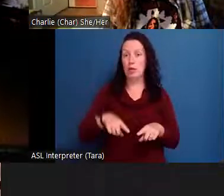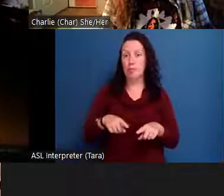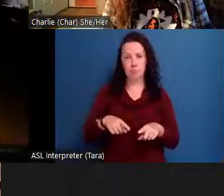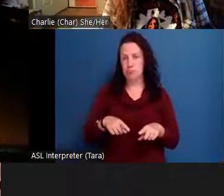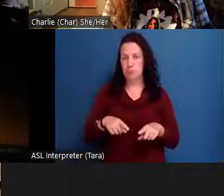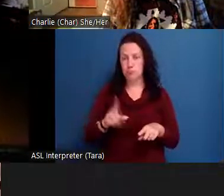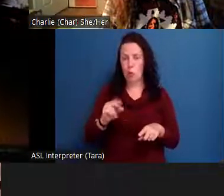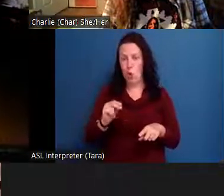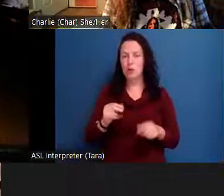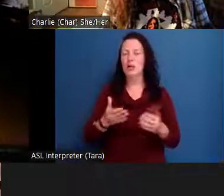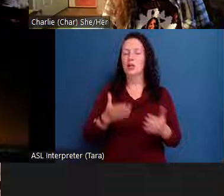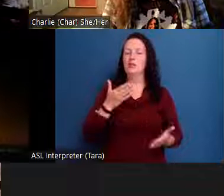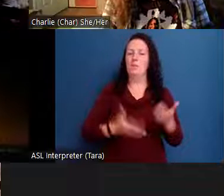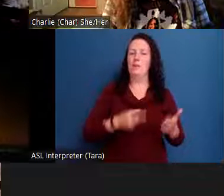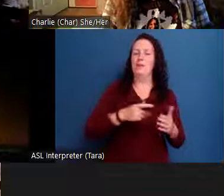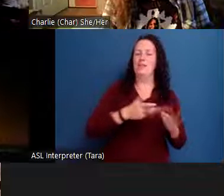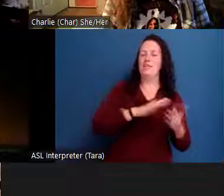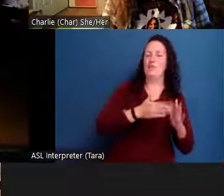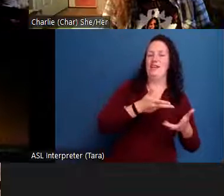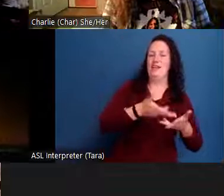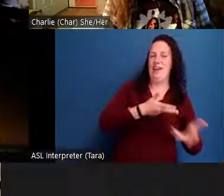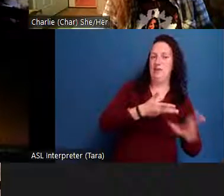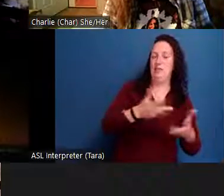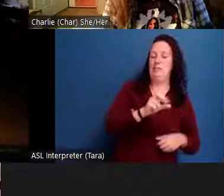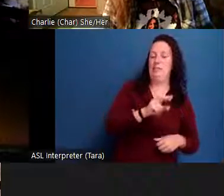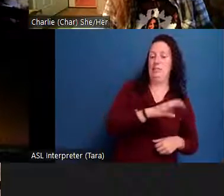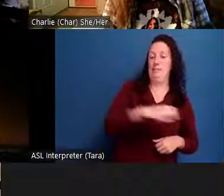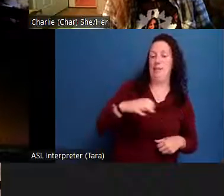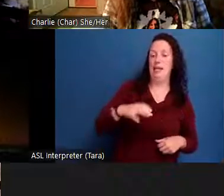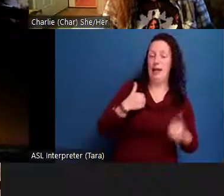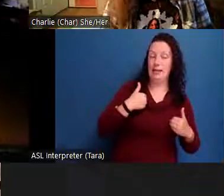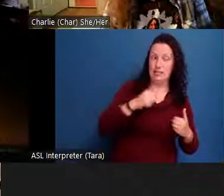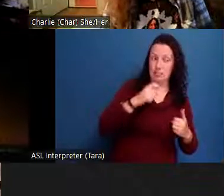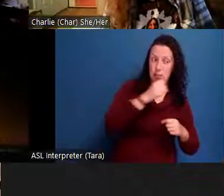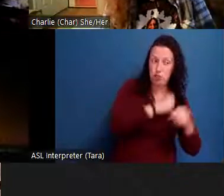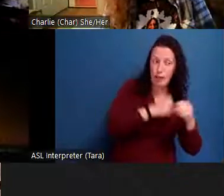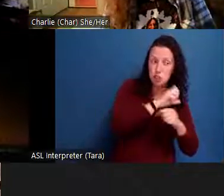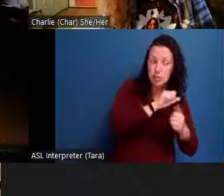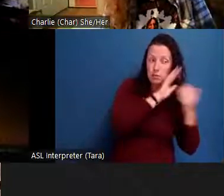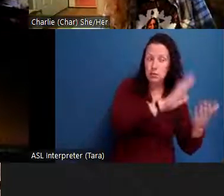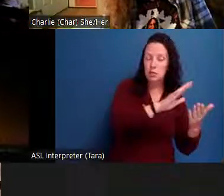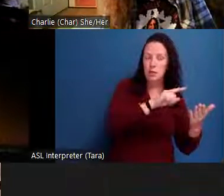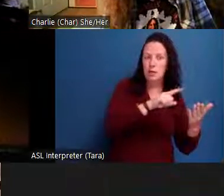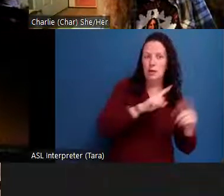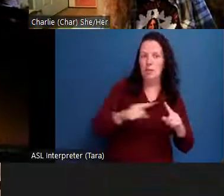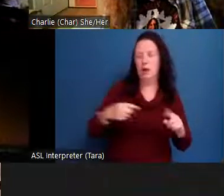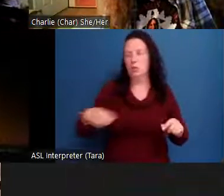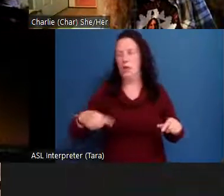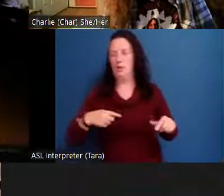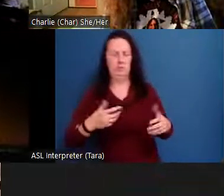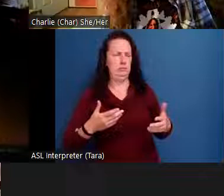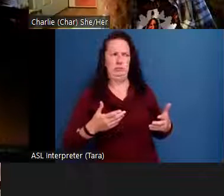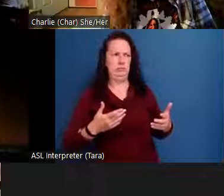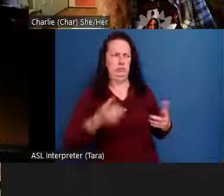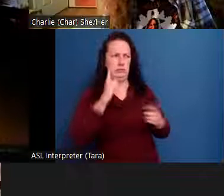engagement subcommittee has a strategy that the whole commission hasn't, like, we're not all on the same page. We voted and two